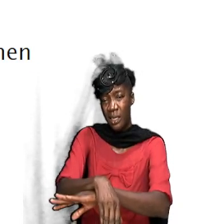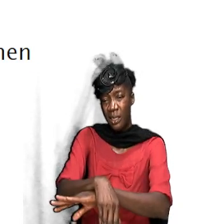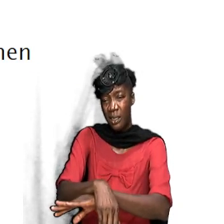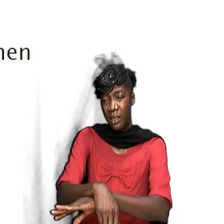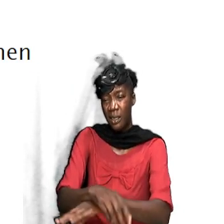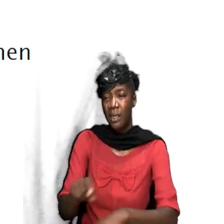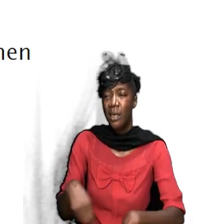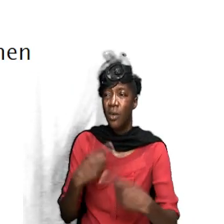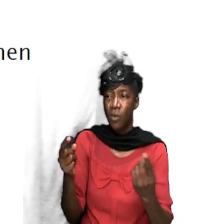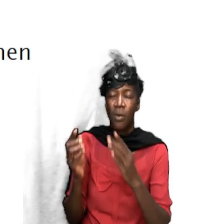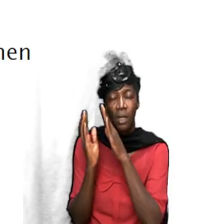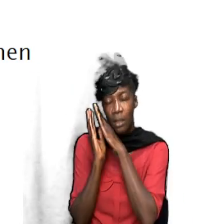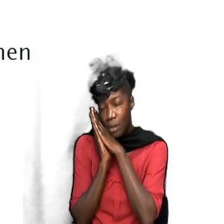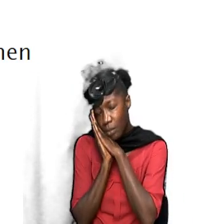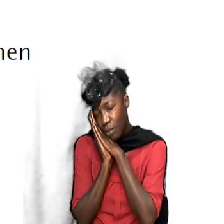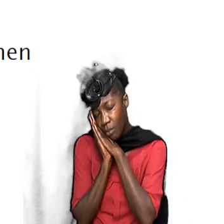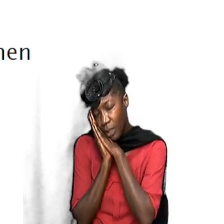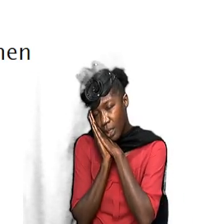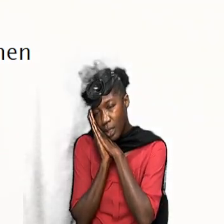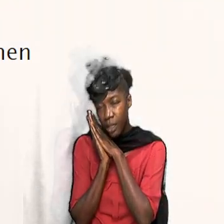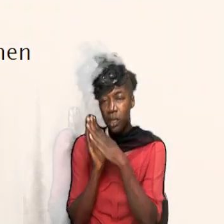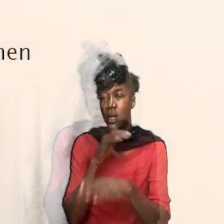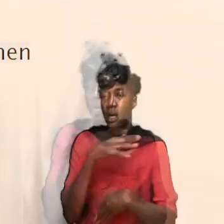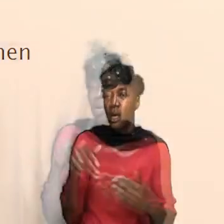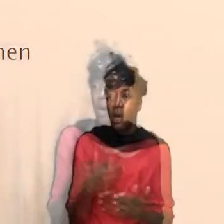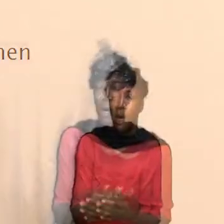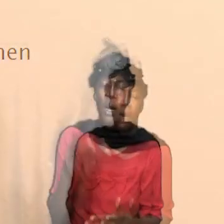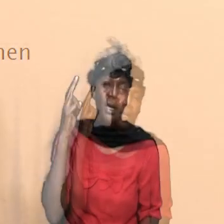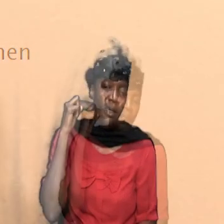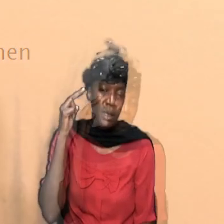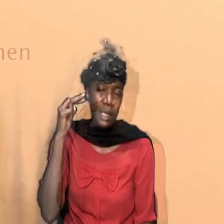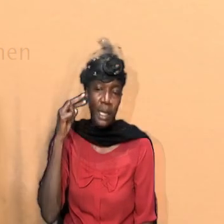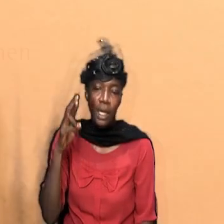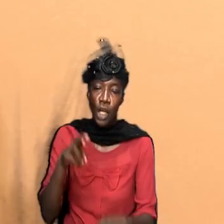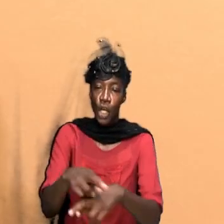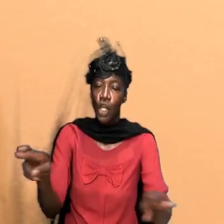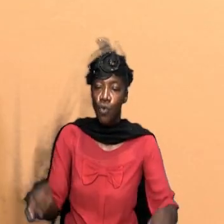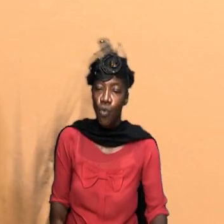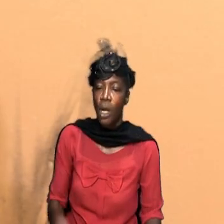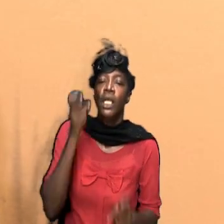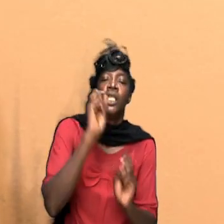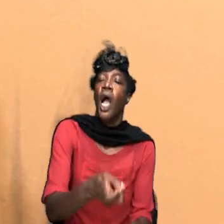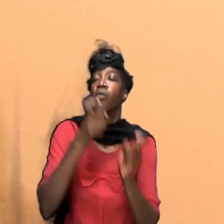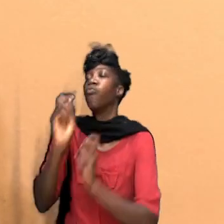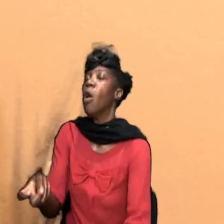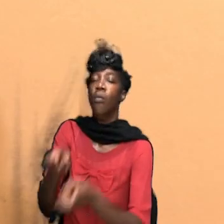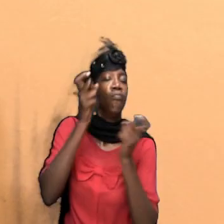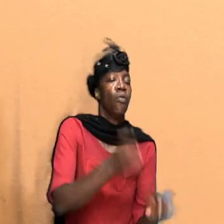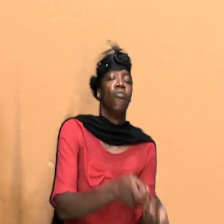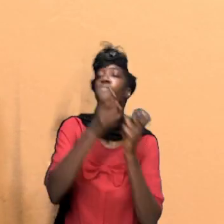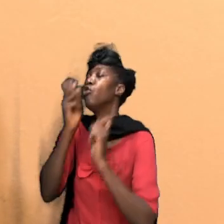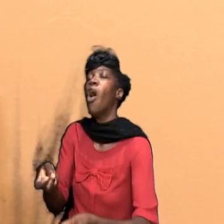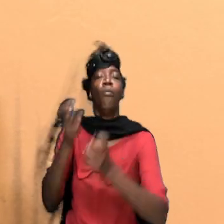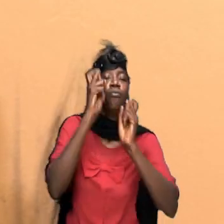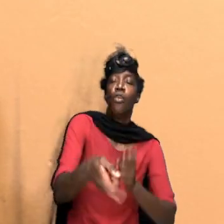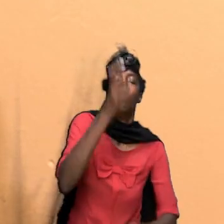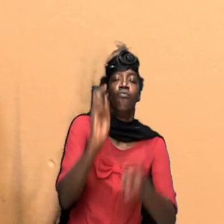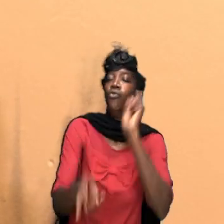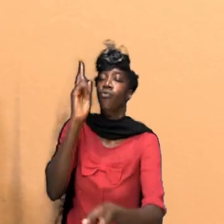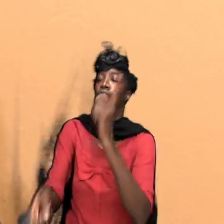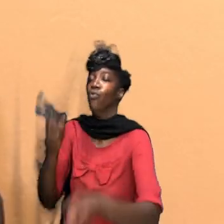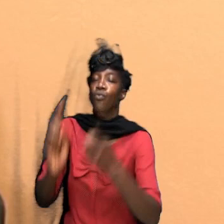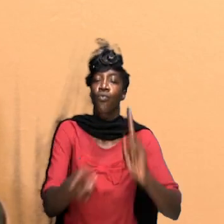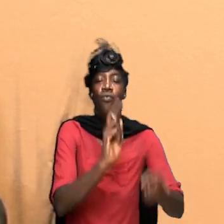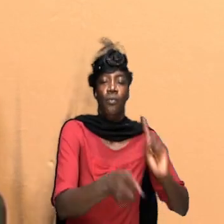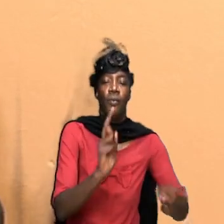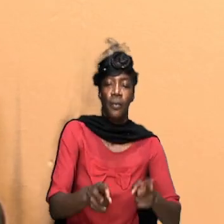was going to bed. All I can hear in the room is bududum, bududum, bududum, bududum, bududum, bududum.